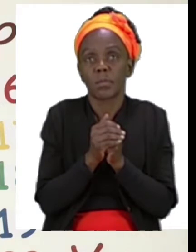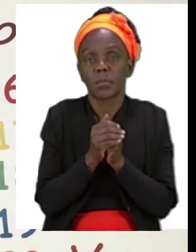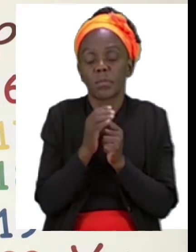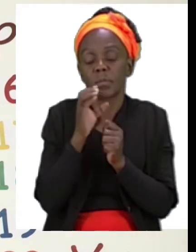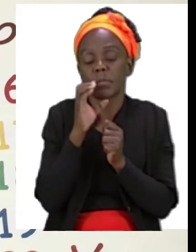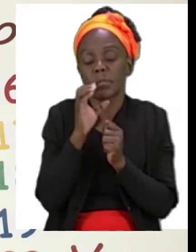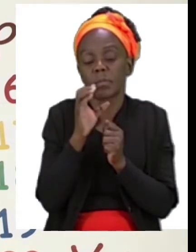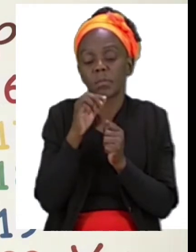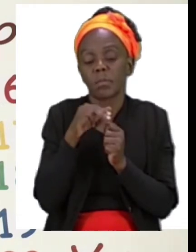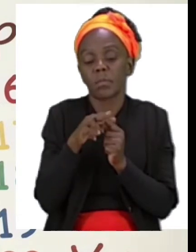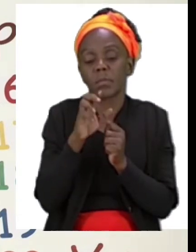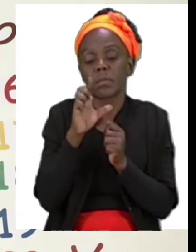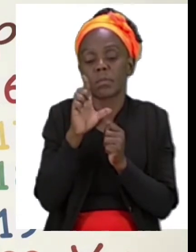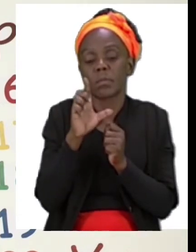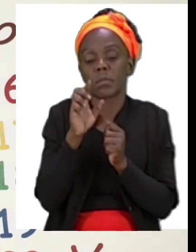There we go.